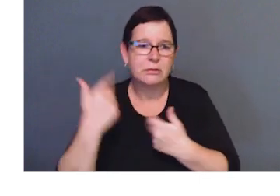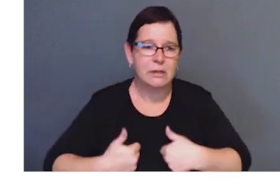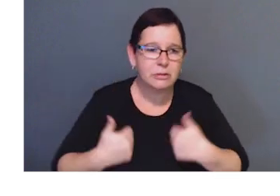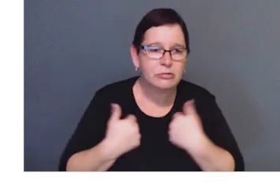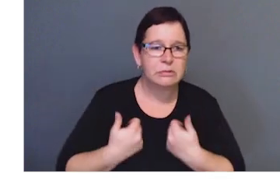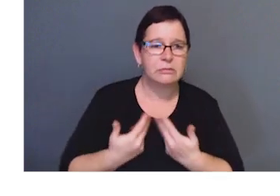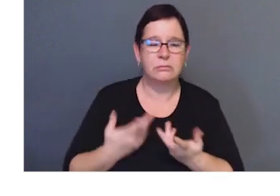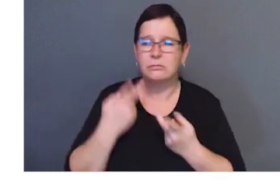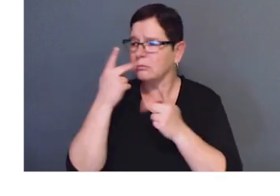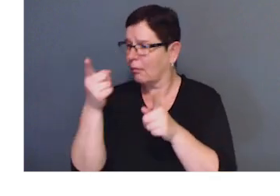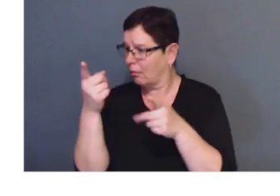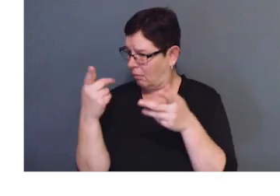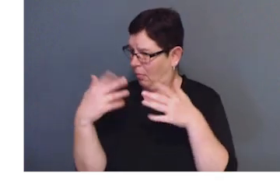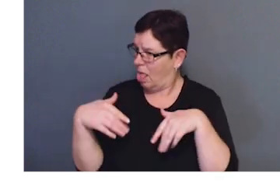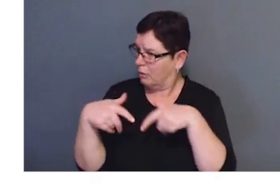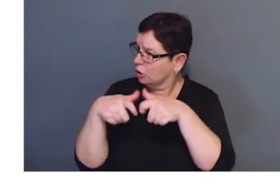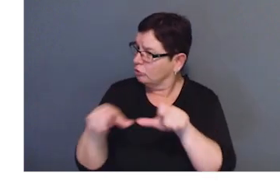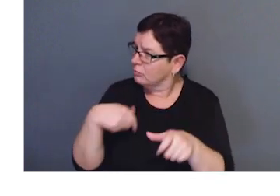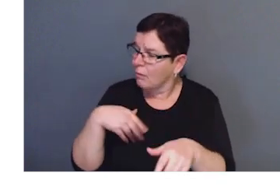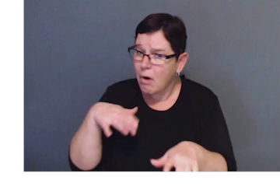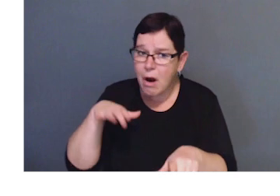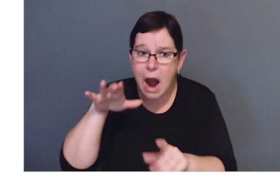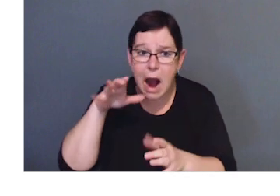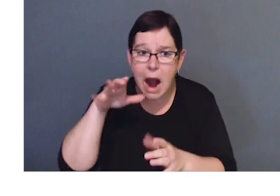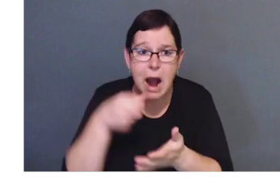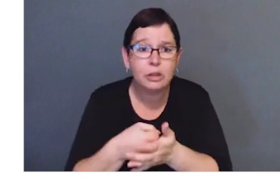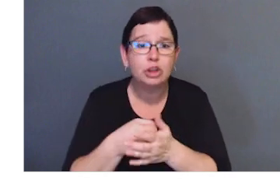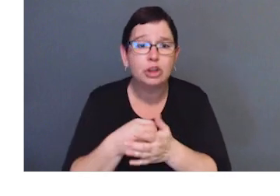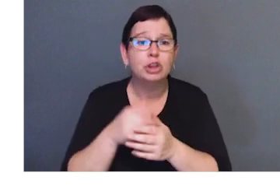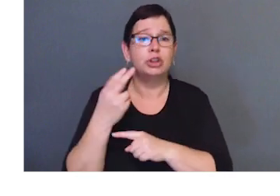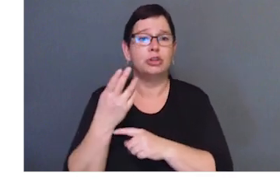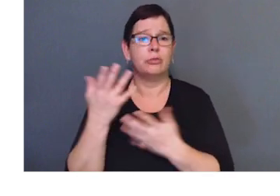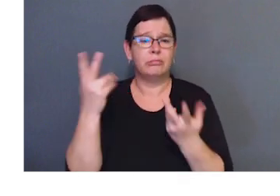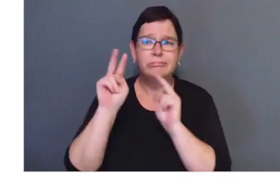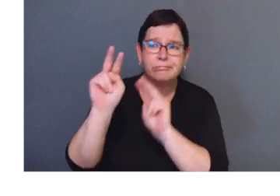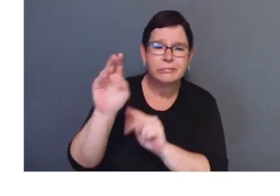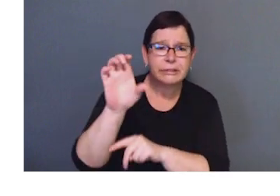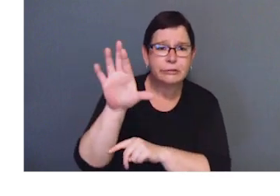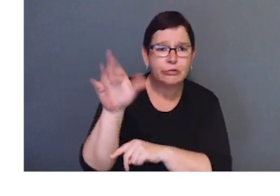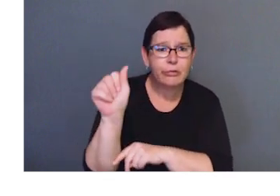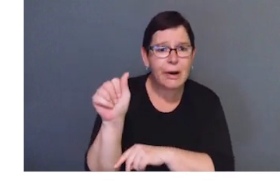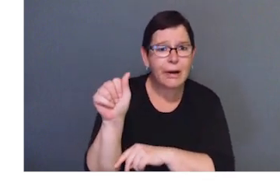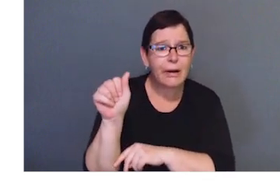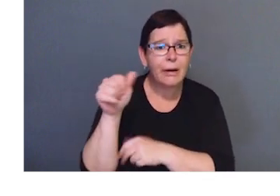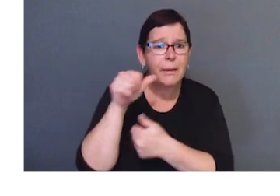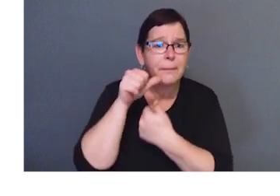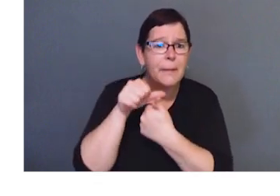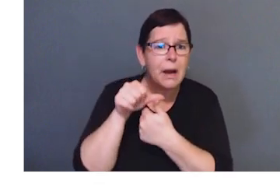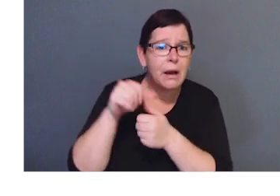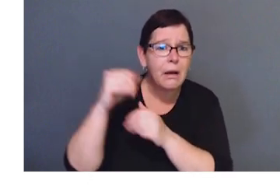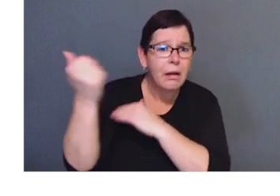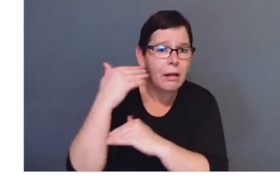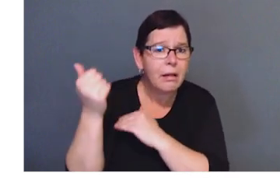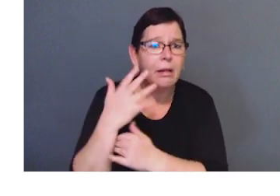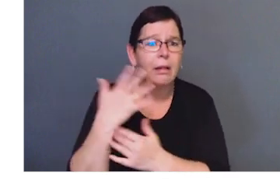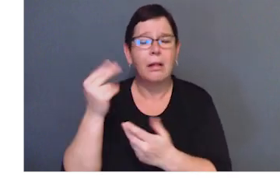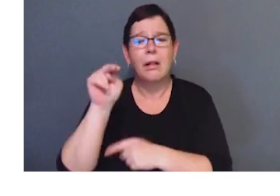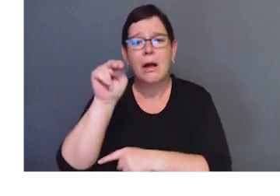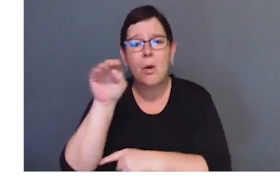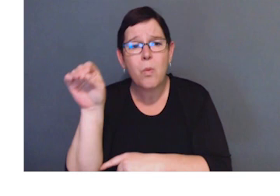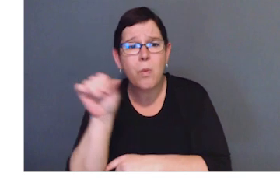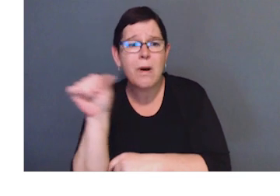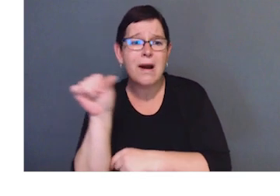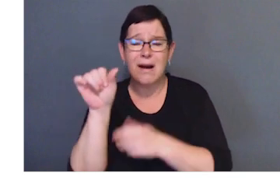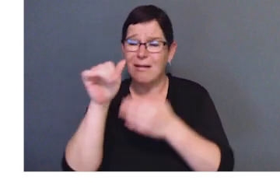CRA's mail online, such as your notice of assessment, and more. Along with doing your taxes every year, you must keep